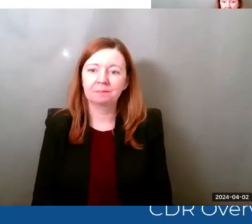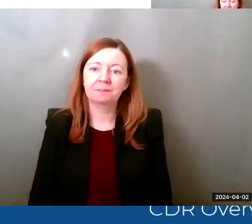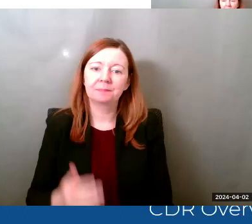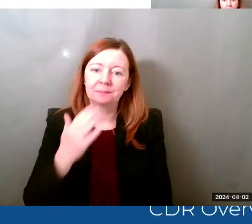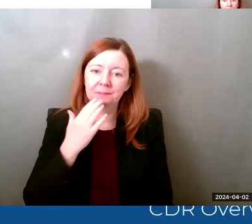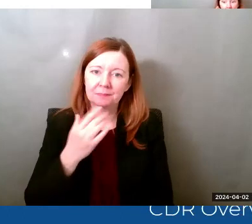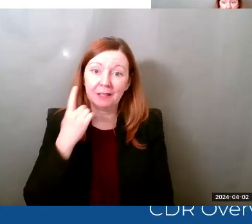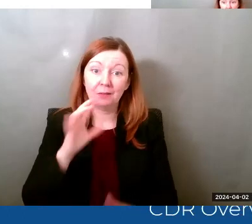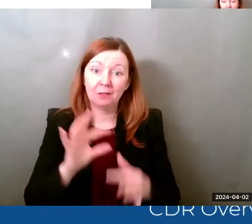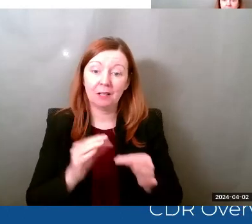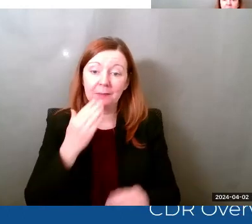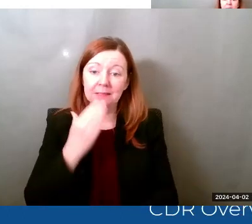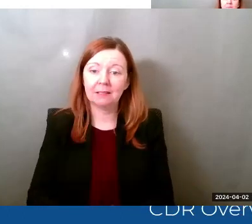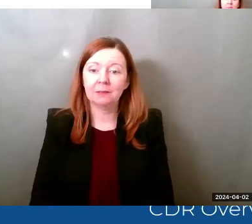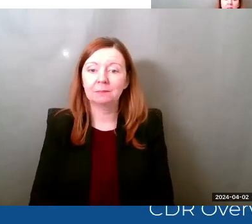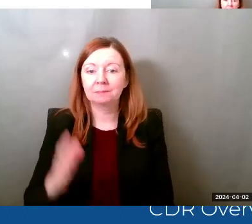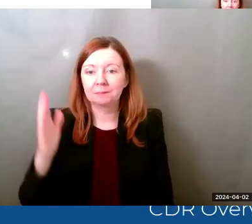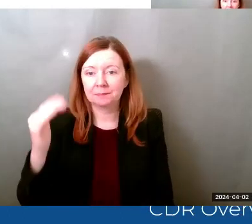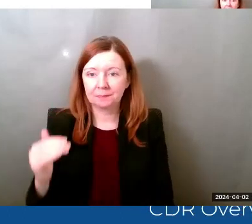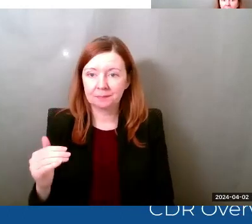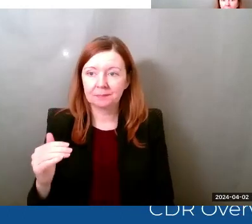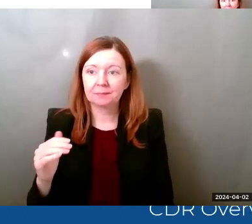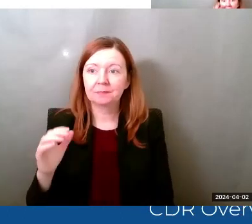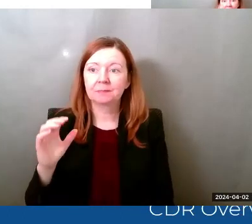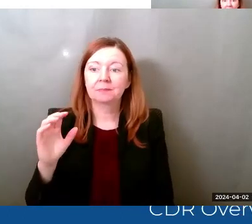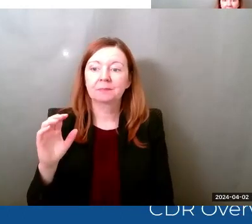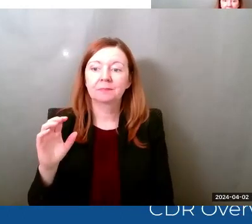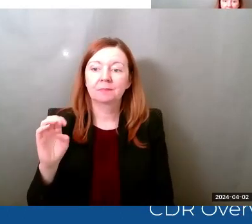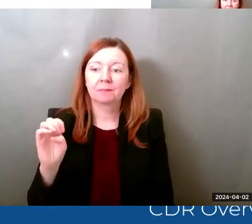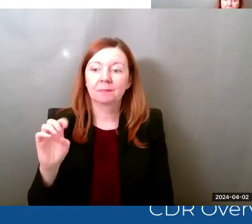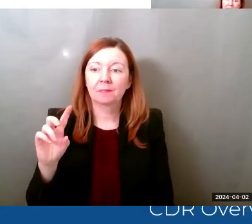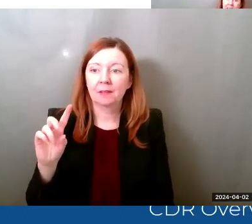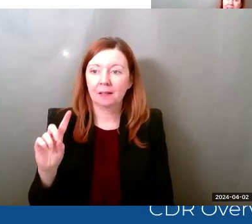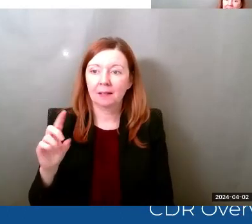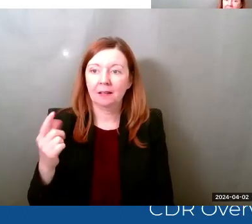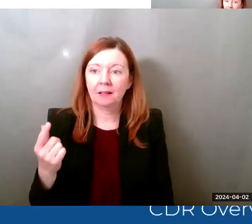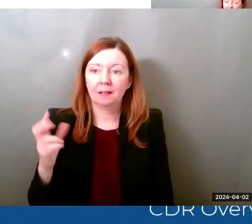Thank you for your comments. The next member is Ed Gruberg.